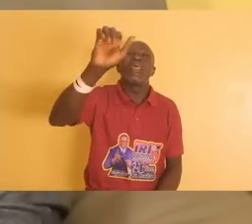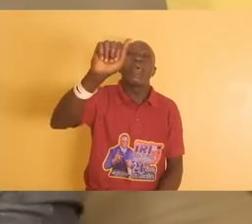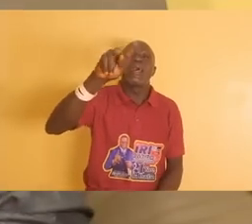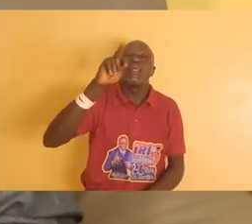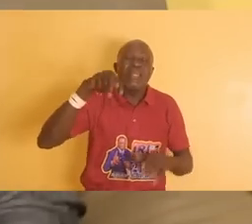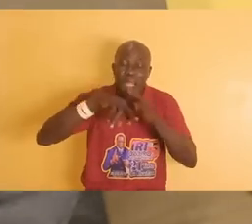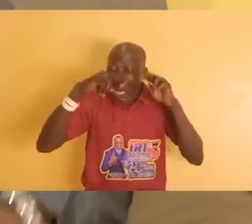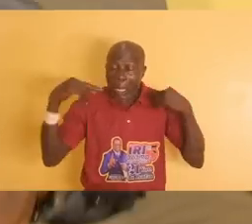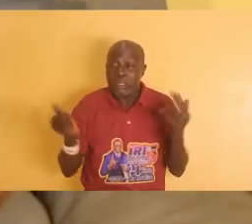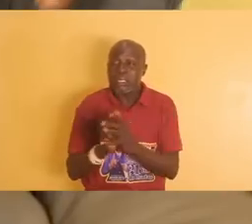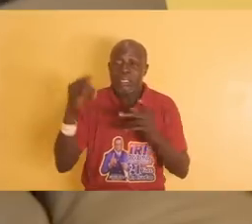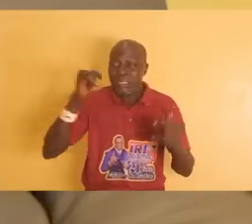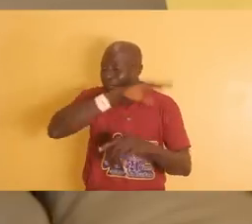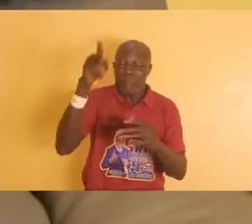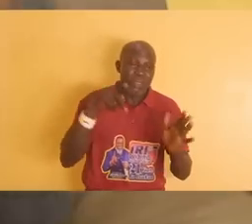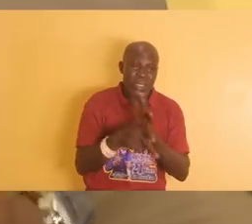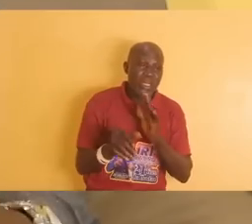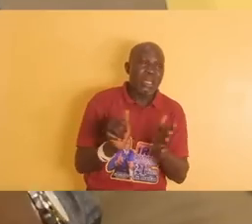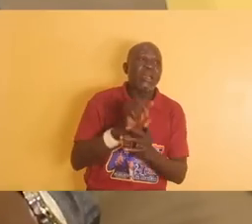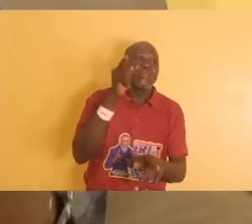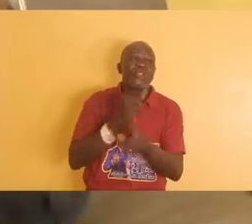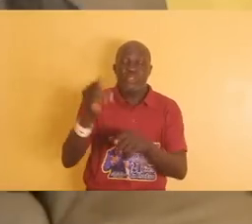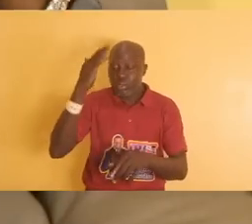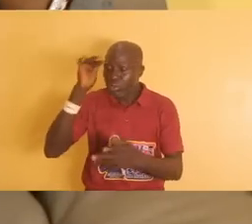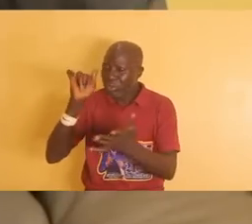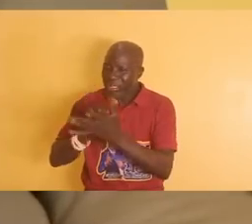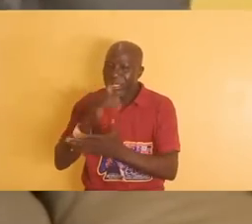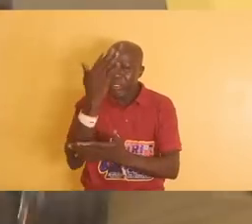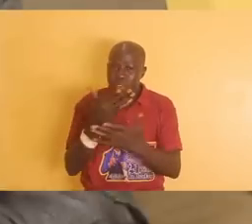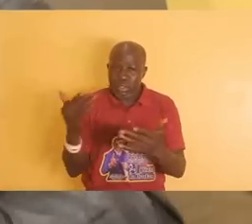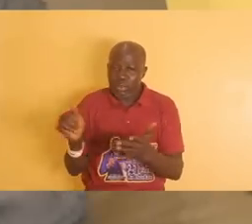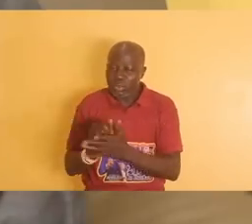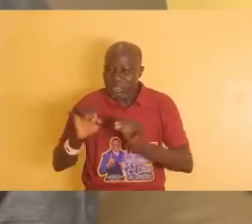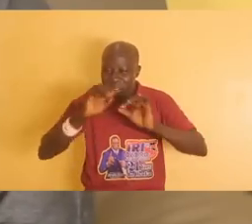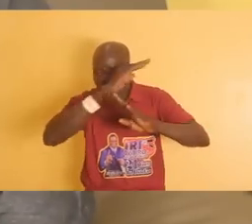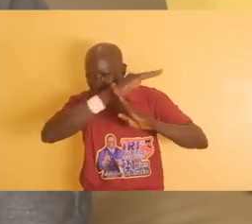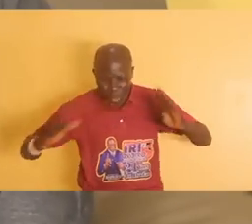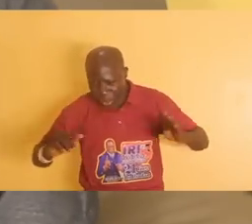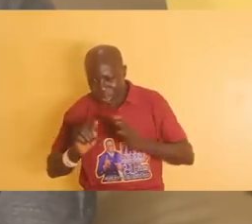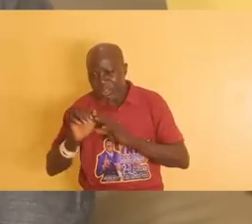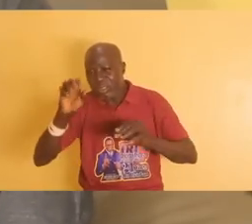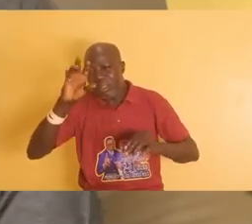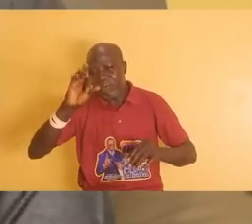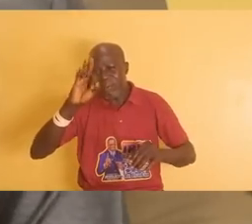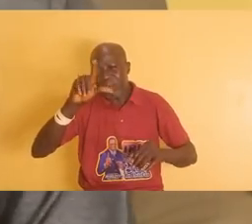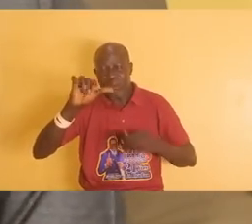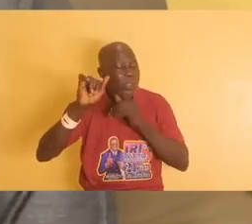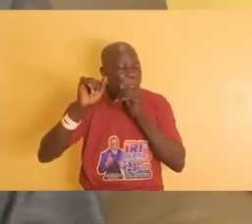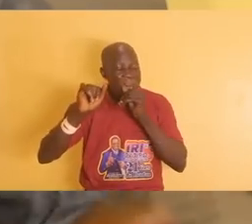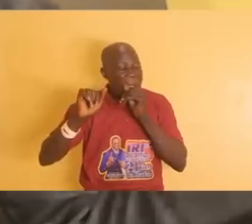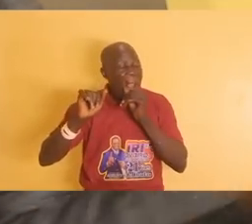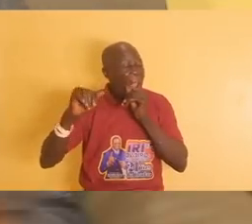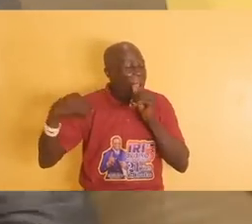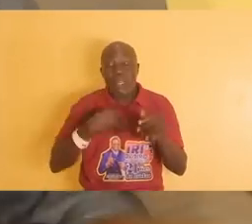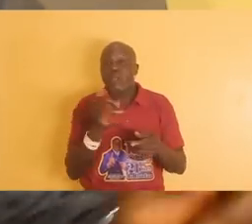rats hiding that they couldn't see? What I discover, he said they would just notice that that flower, something is leaking the flower. They don't